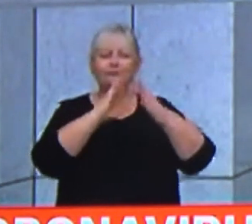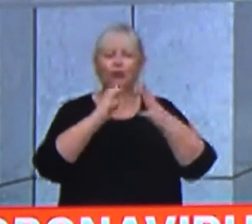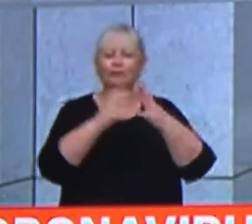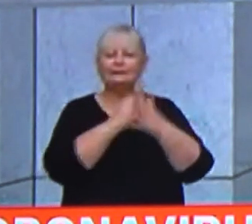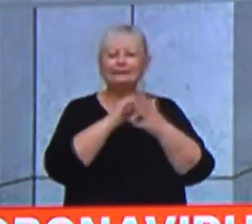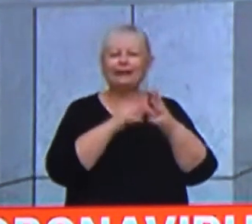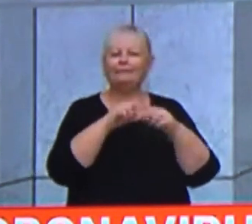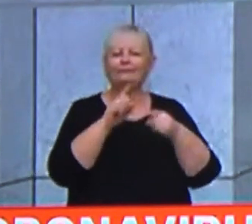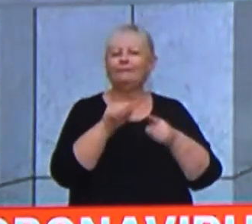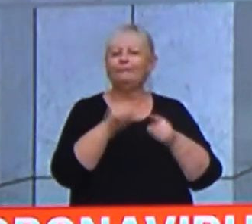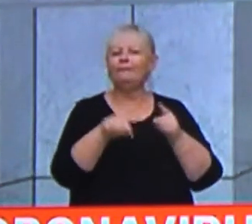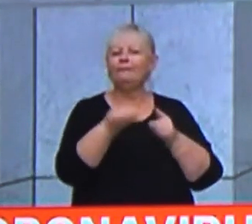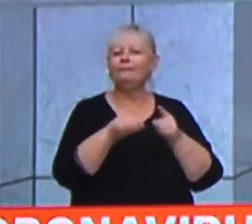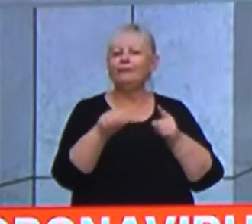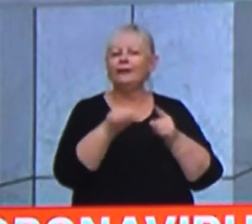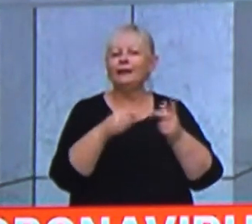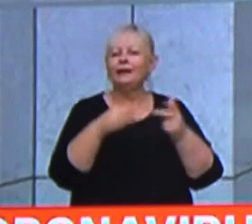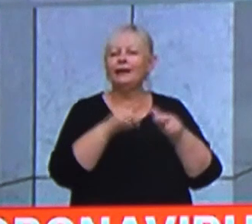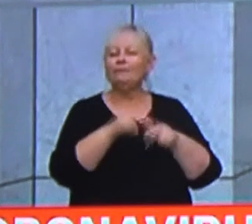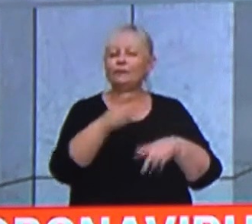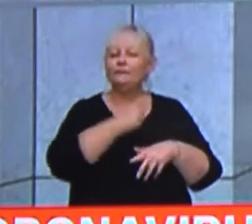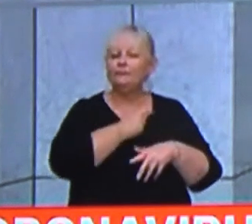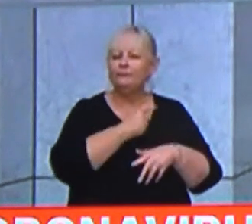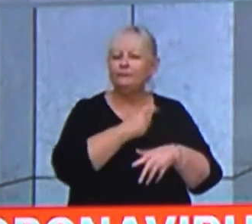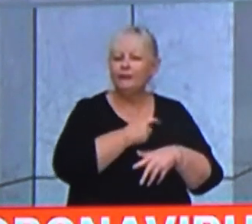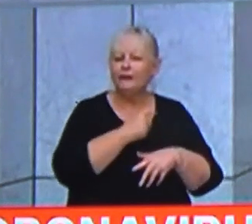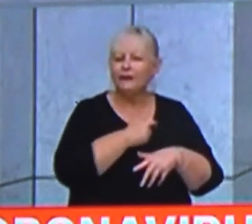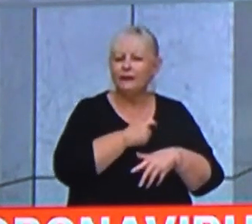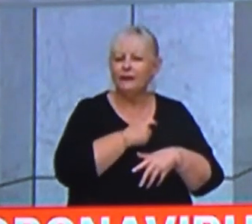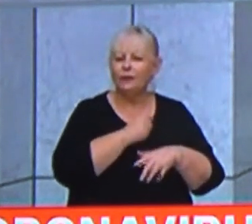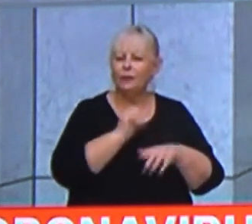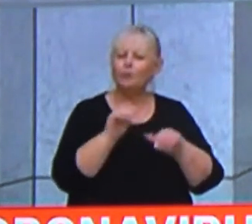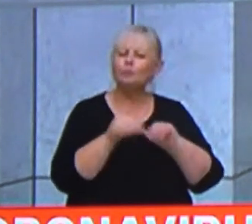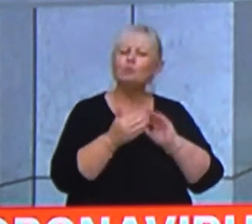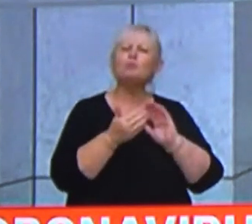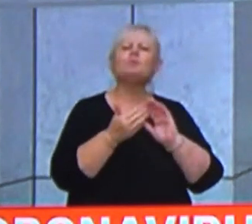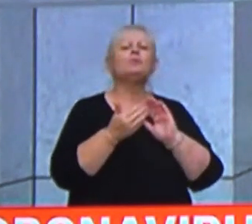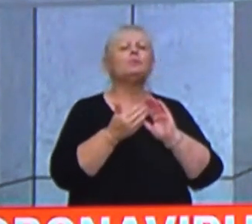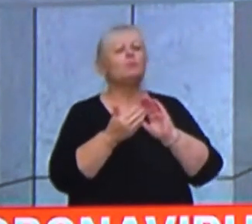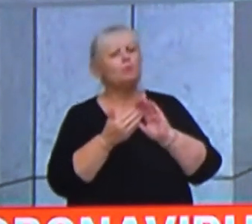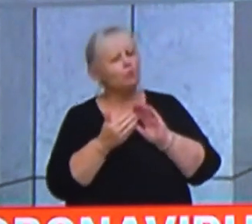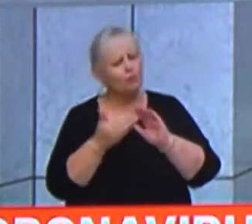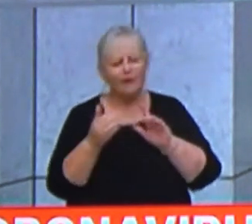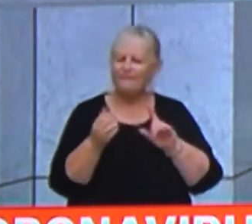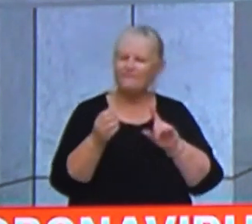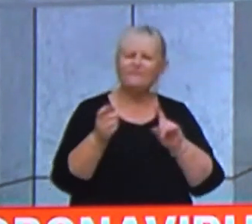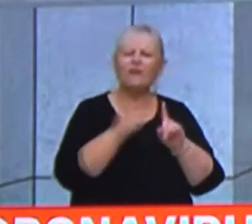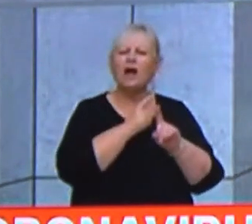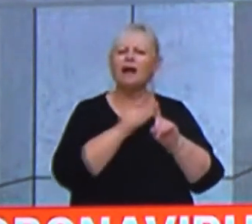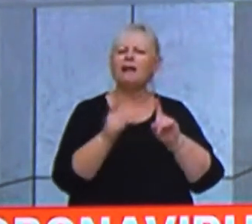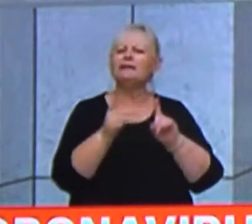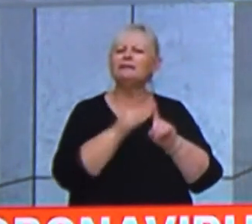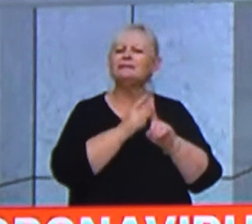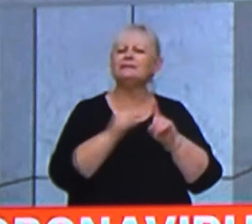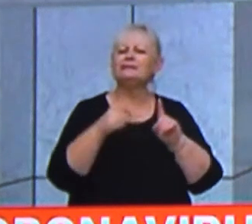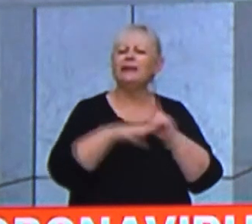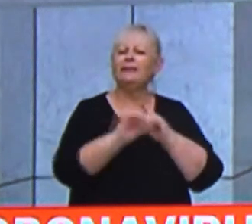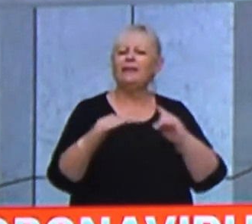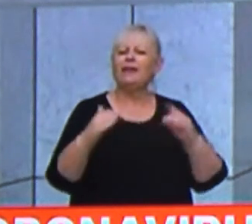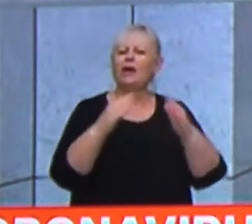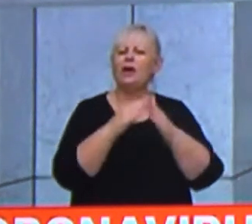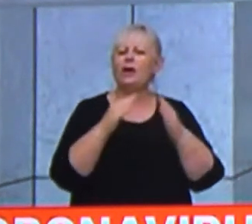available. It's a decade's worth of work in a matter of days, and I want to thank Professor Michael